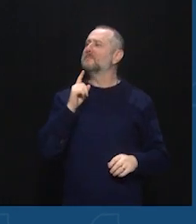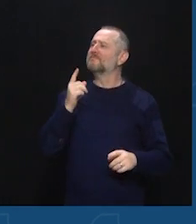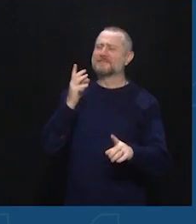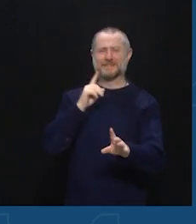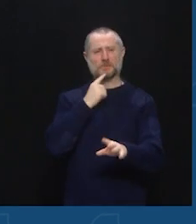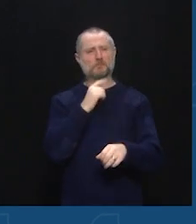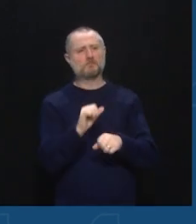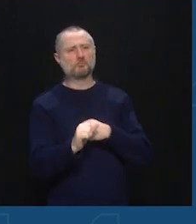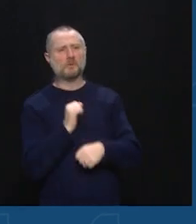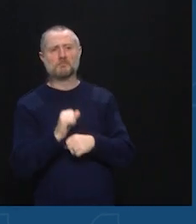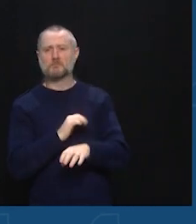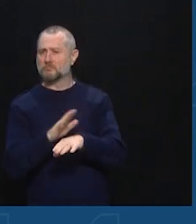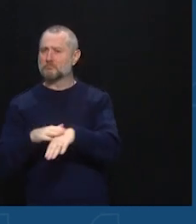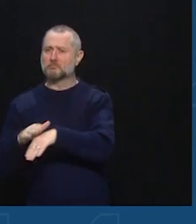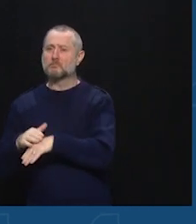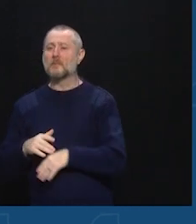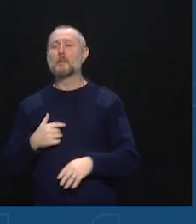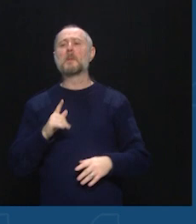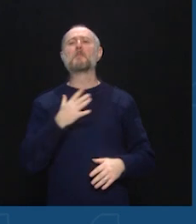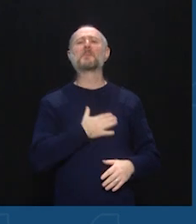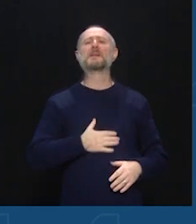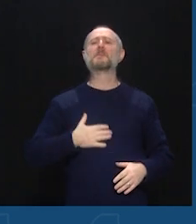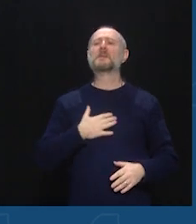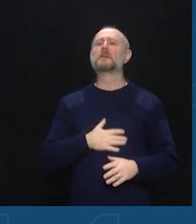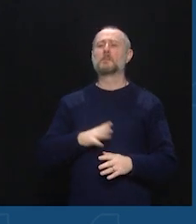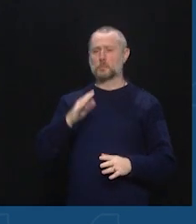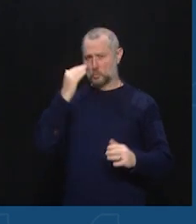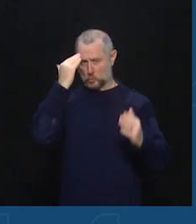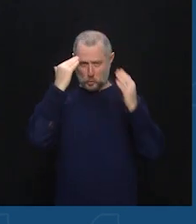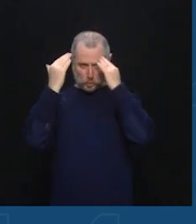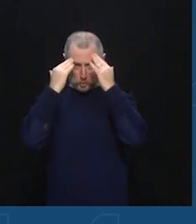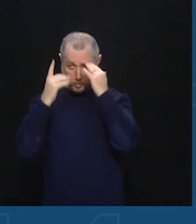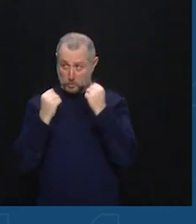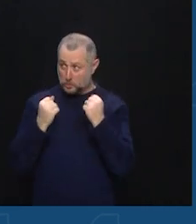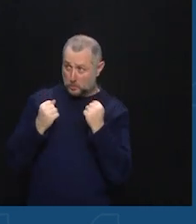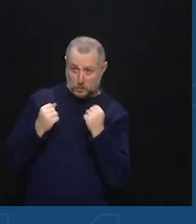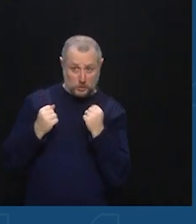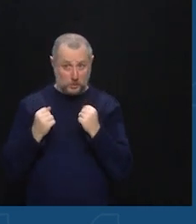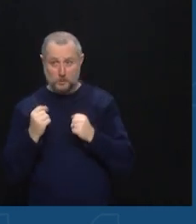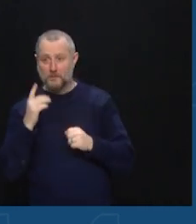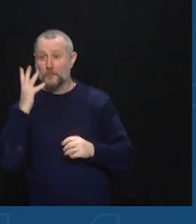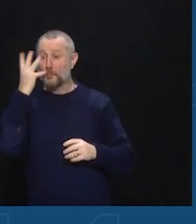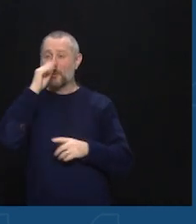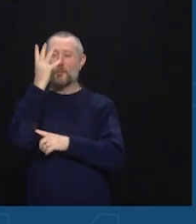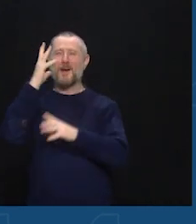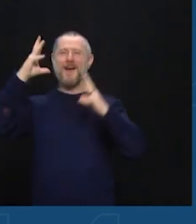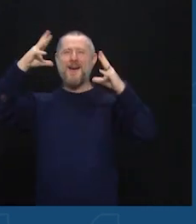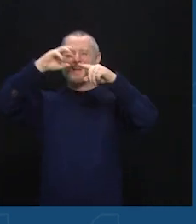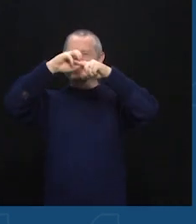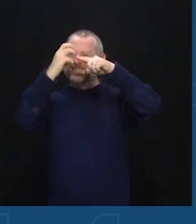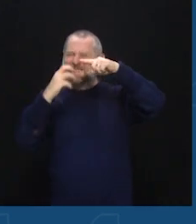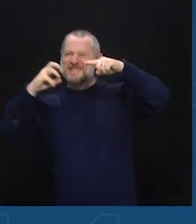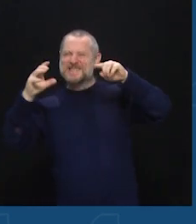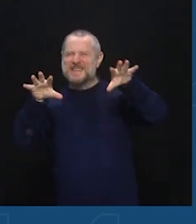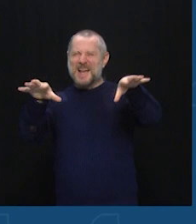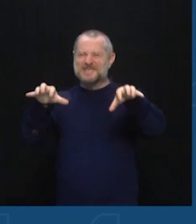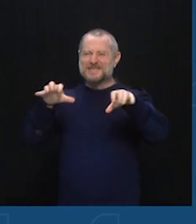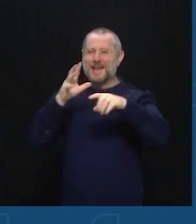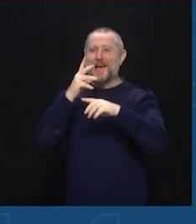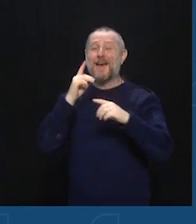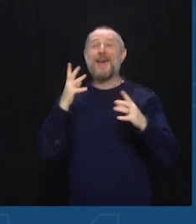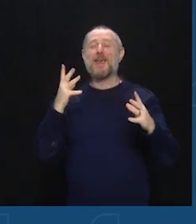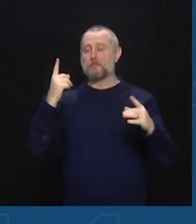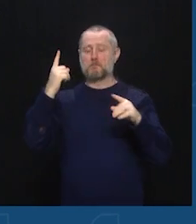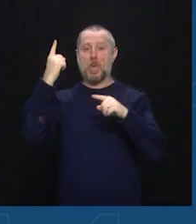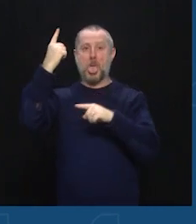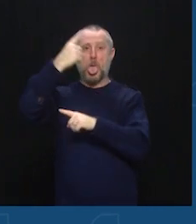treacherous situation for you. So please be cognizant of that. As much as it does look pretty once the ice is on the trees, they will snap and fall. I remember